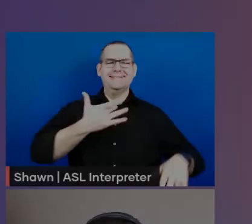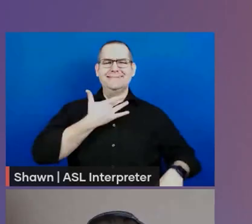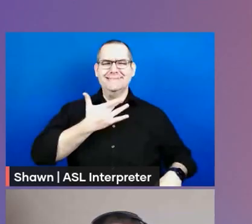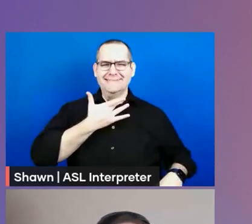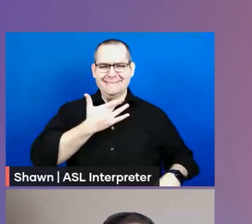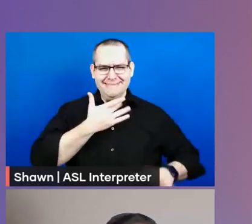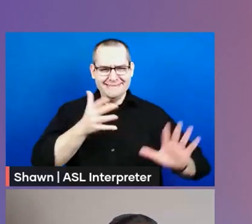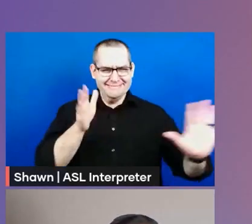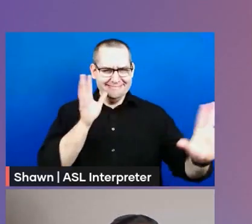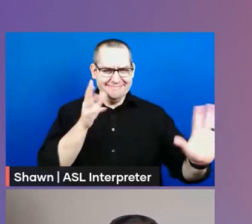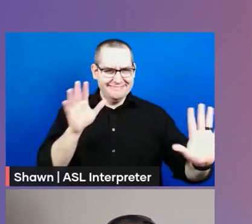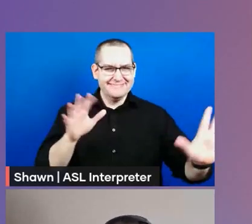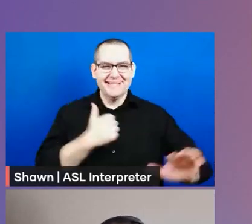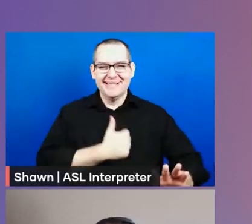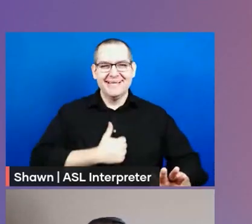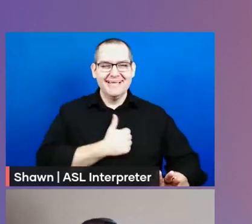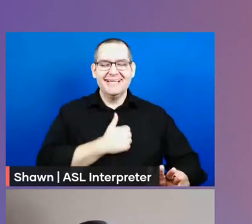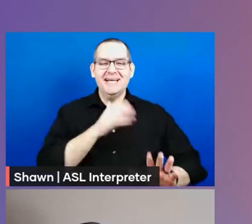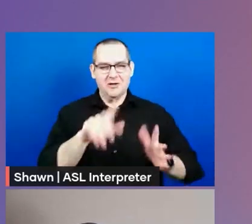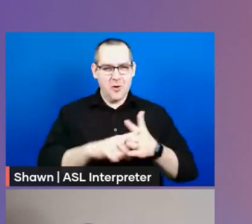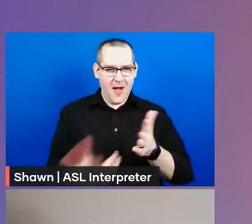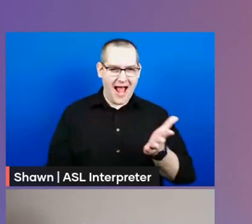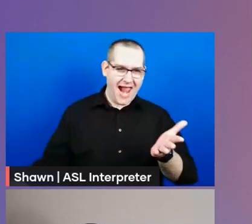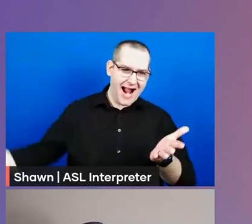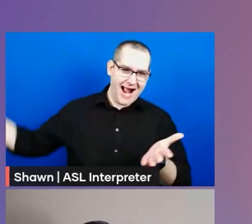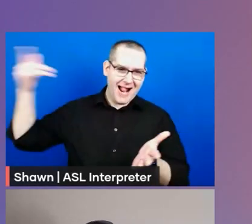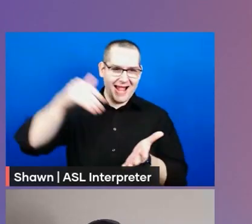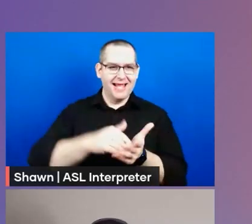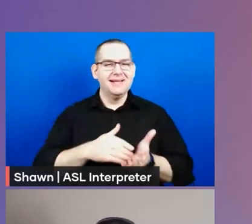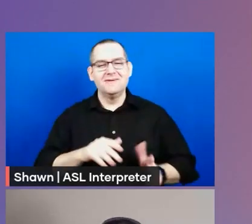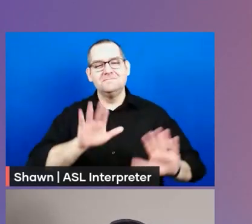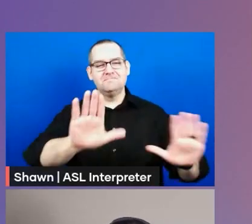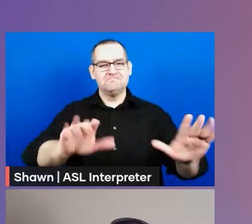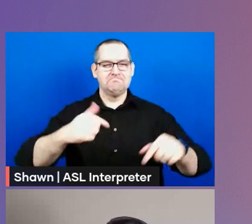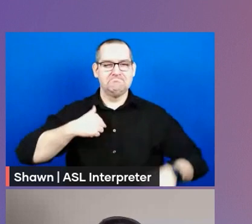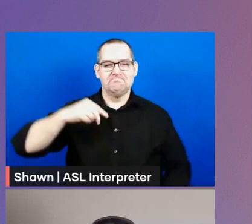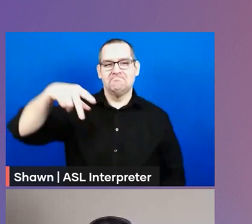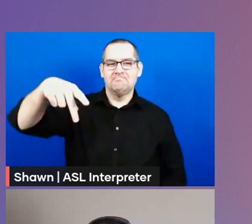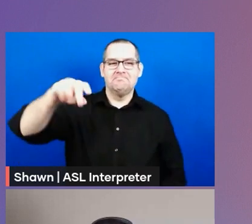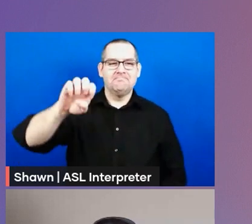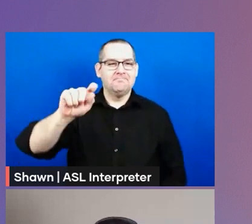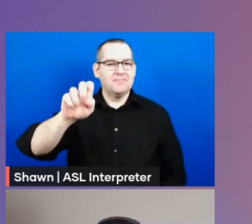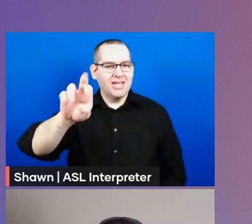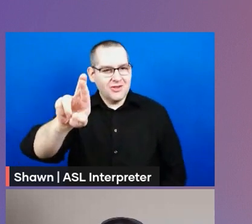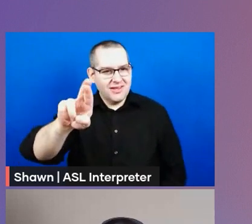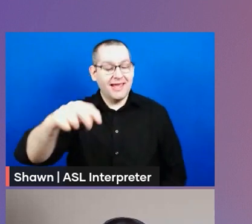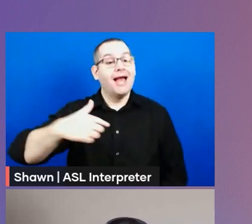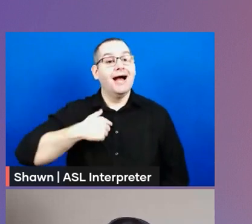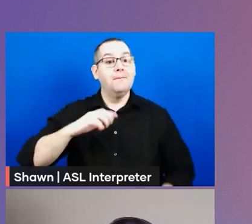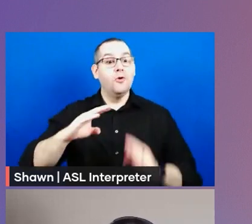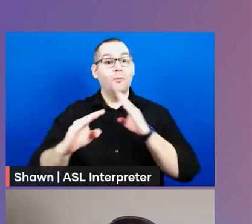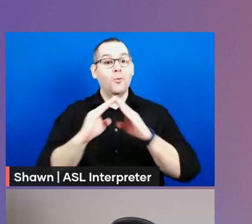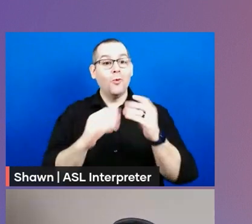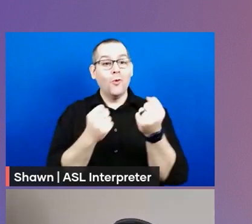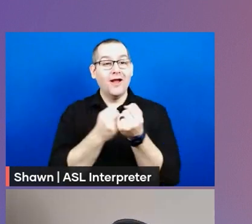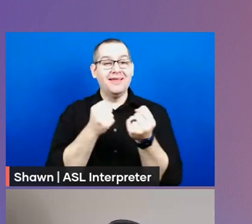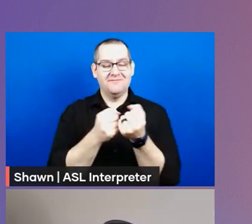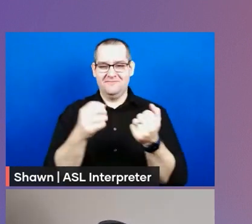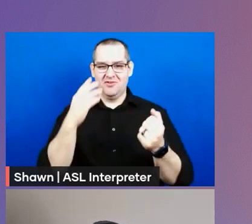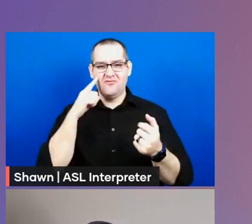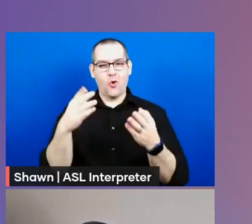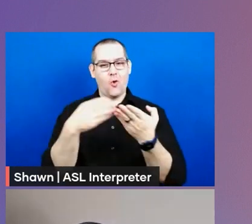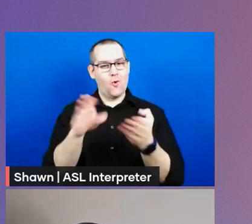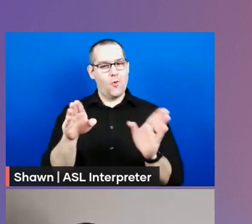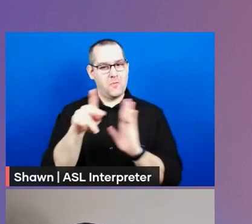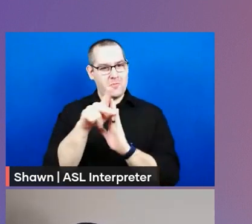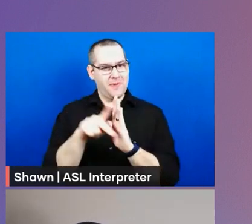Okay, well, start off again. Okay, I am Peter. I am the community advocate at the Open Policy Agent project. I